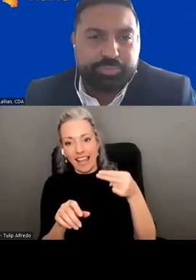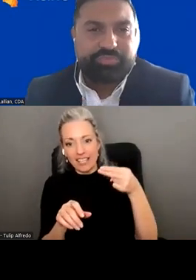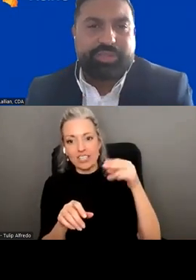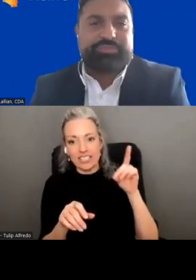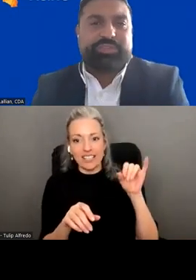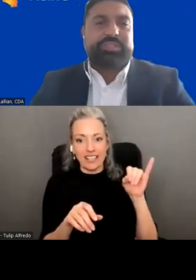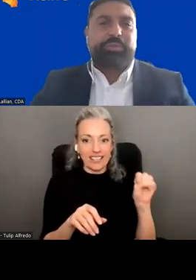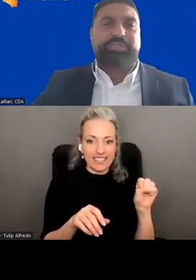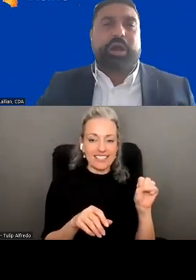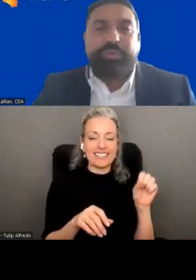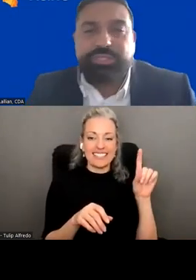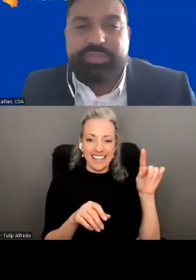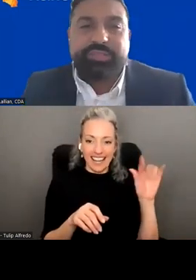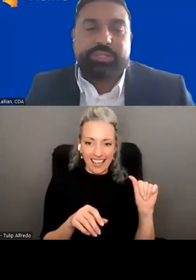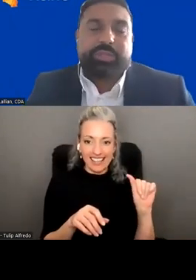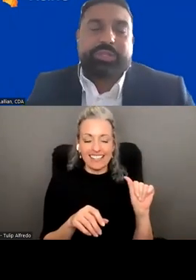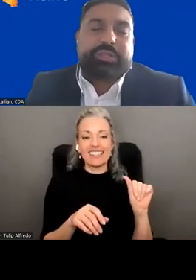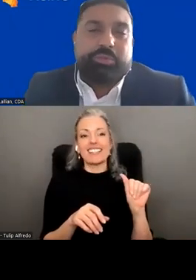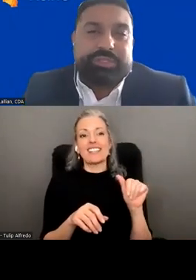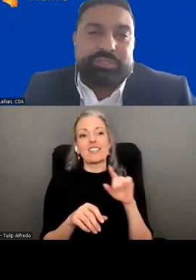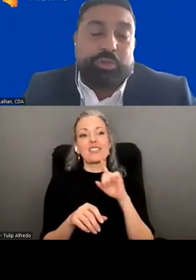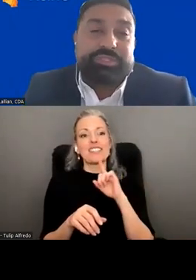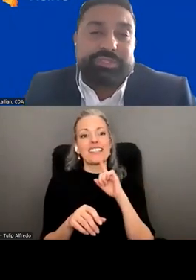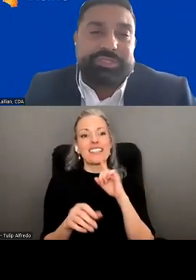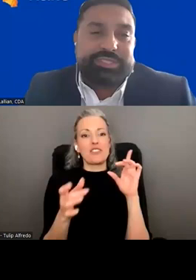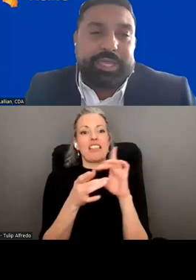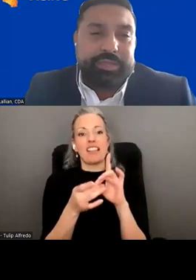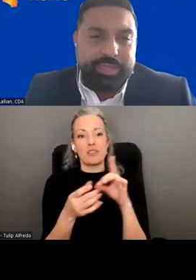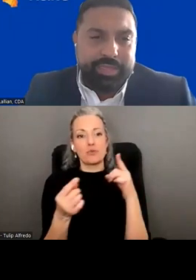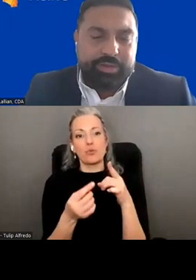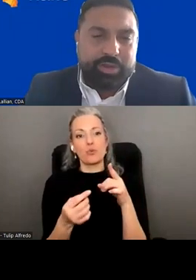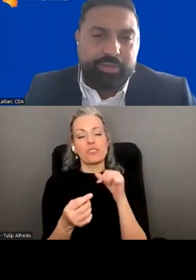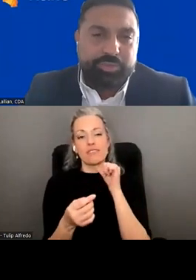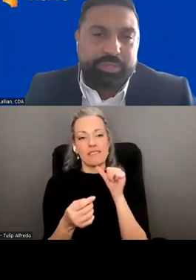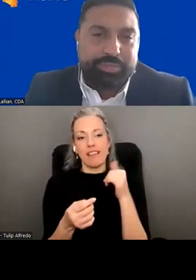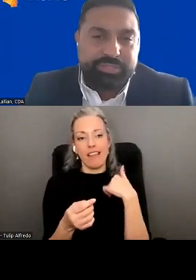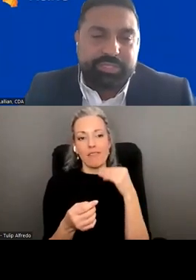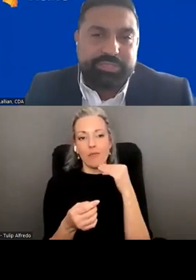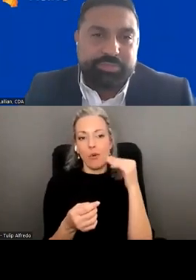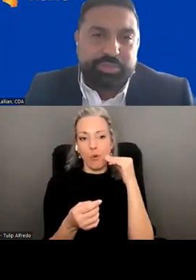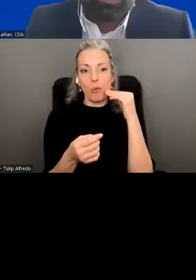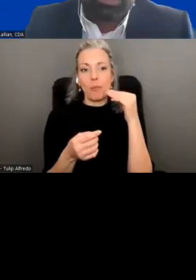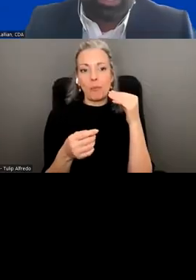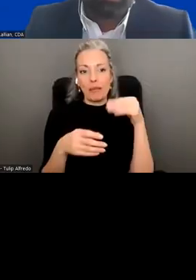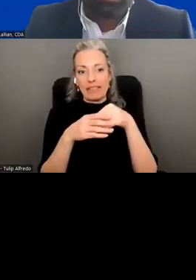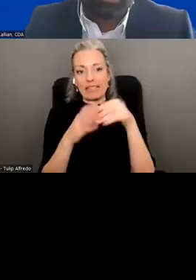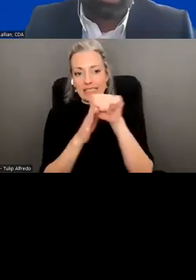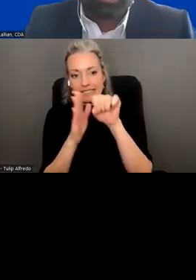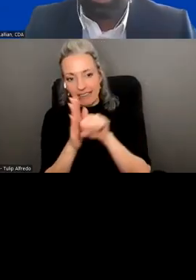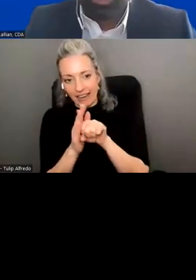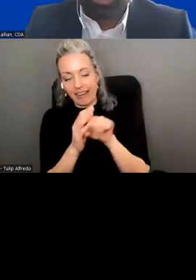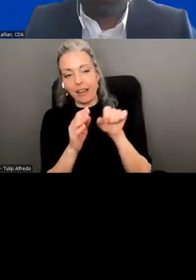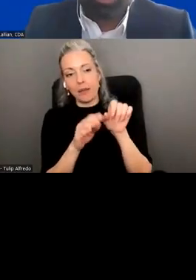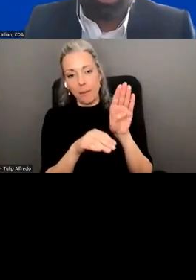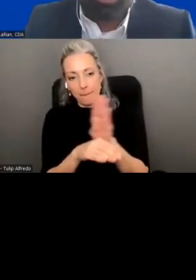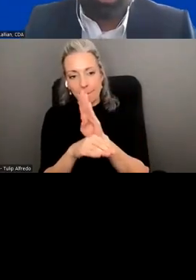so the work group, we feel as if this is the most comprehensive data set related to homelessness in the state. And our colleagues with the Business Consumer Services and Housing